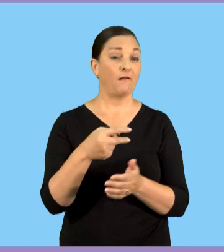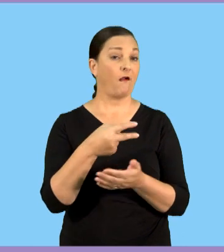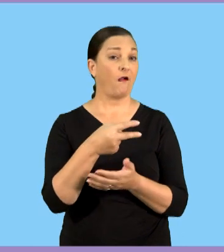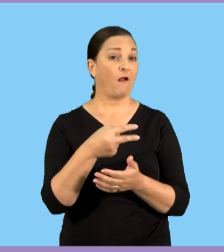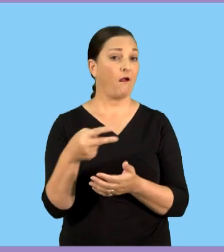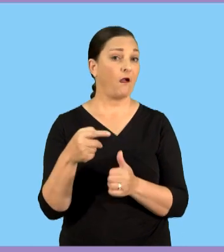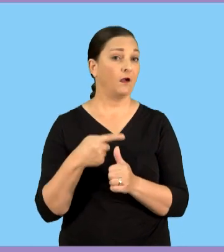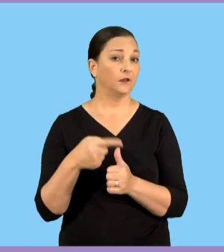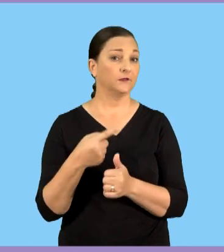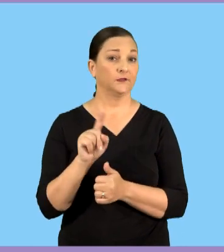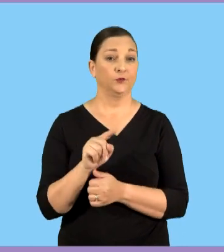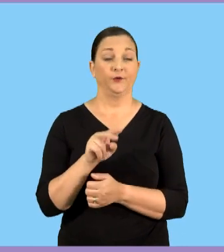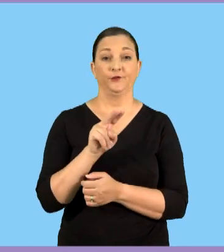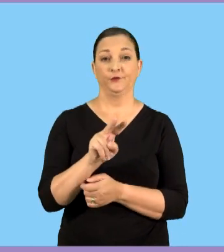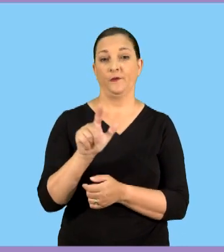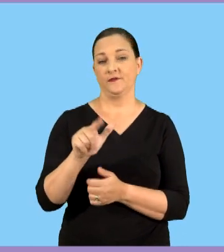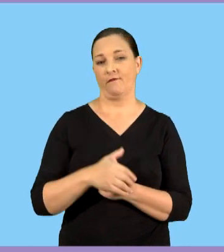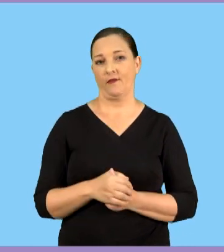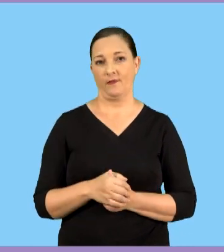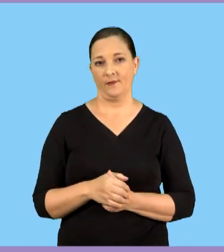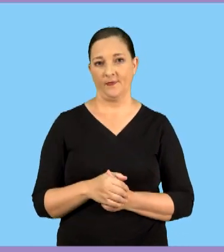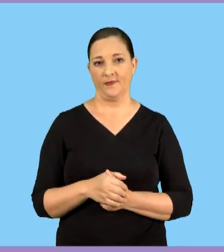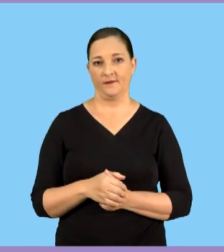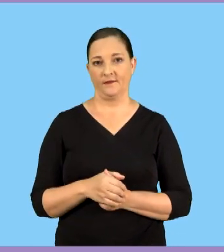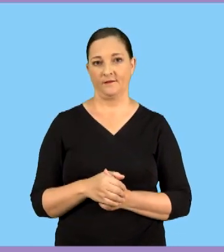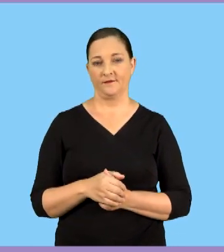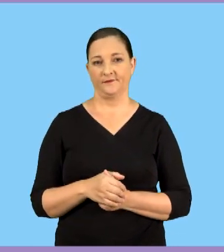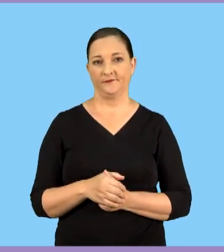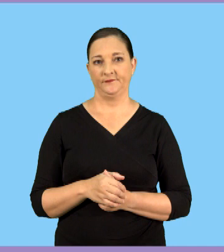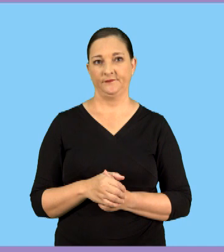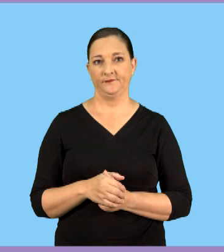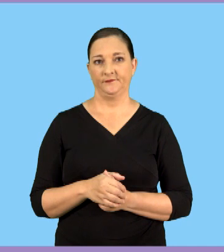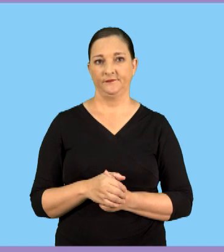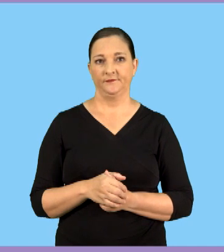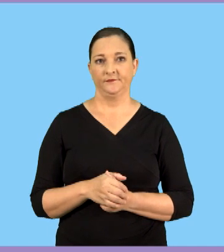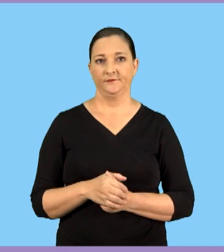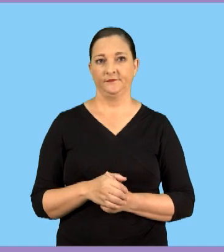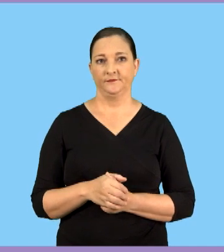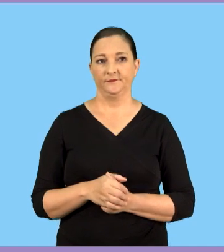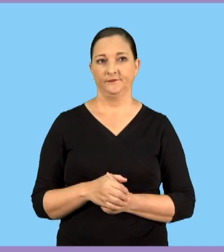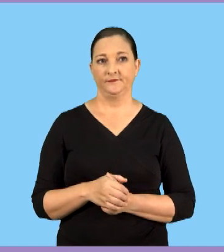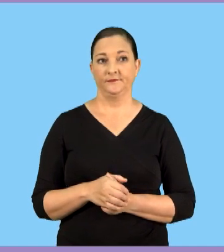18, we know that that will give me an answer of 27.